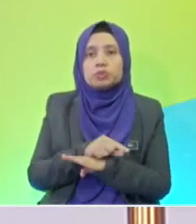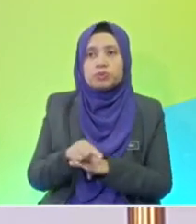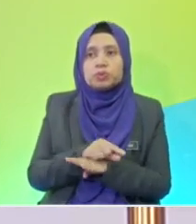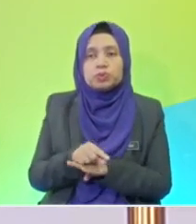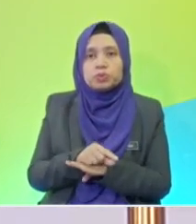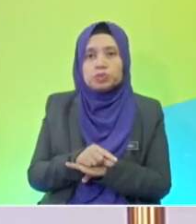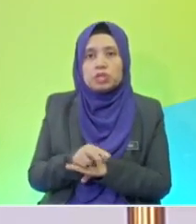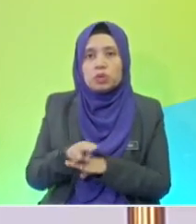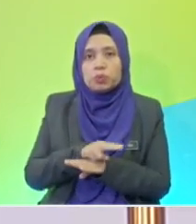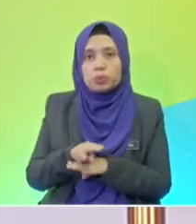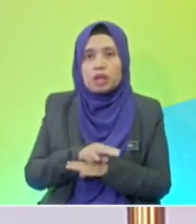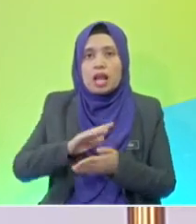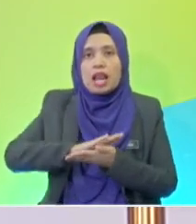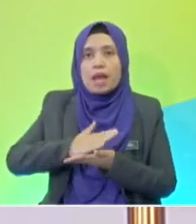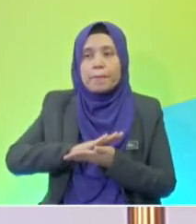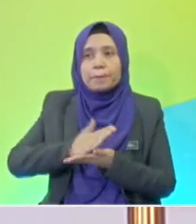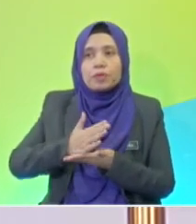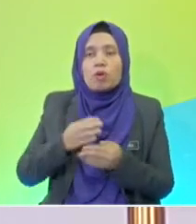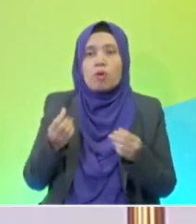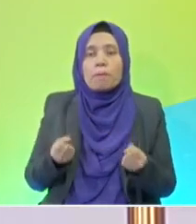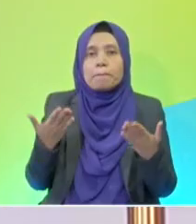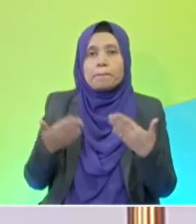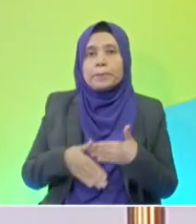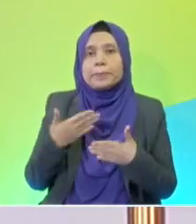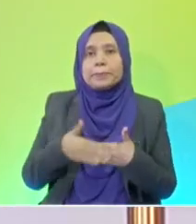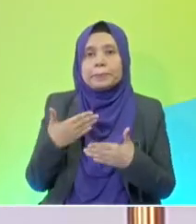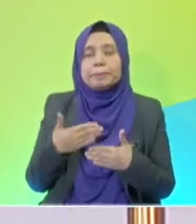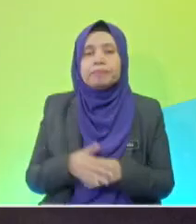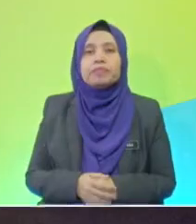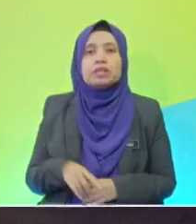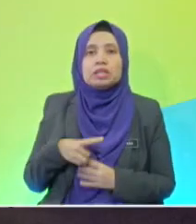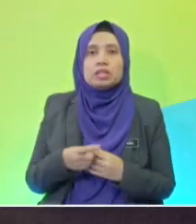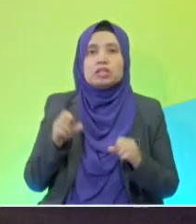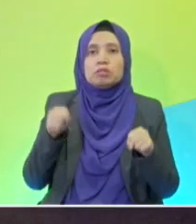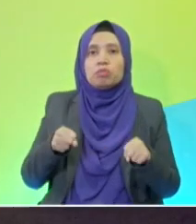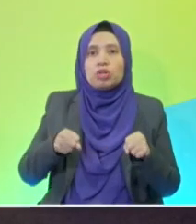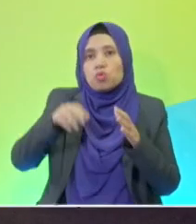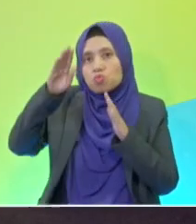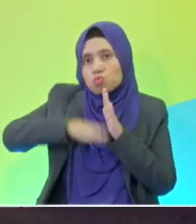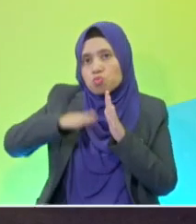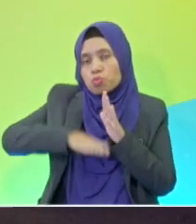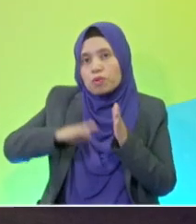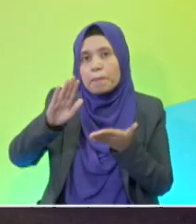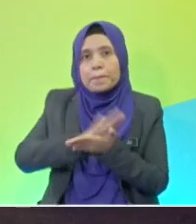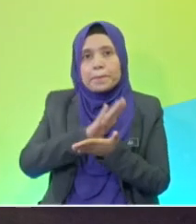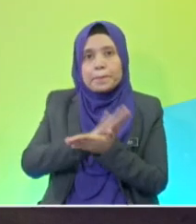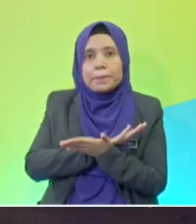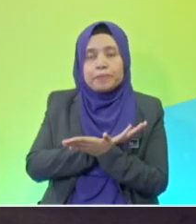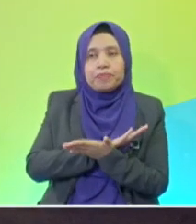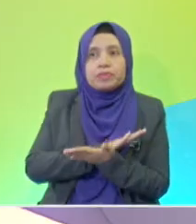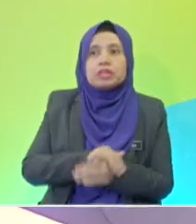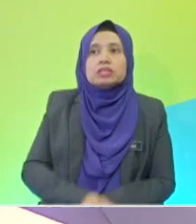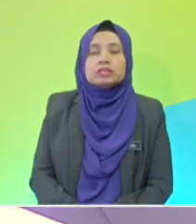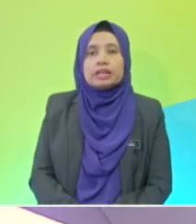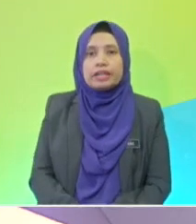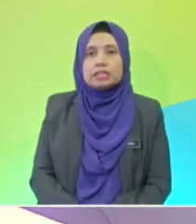it immediately makes it way more easier. And we will waste a lot of papers if we make mistakes. Yes, correct. Yeah, because we can't